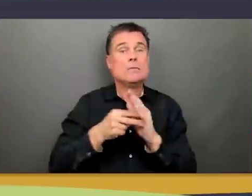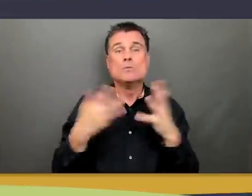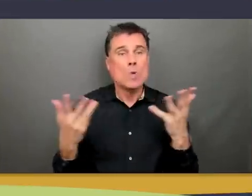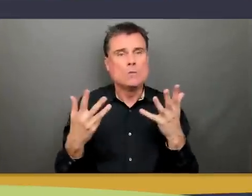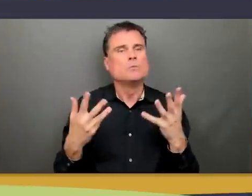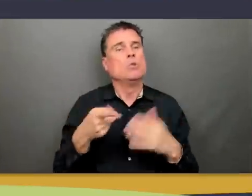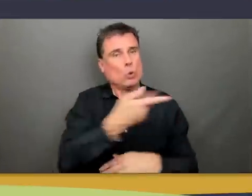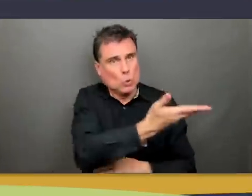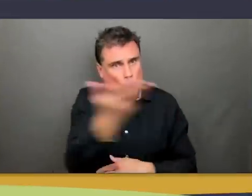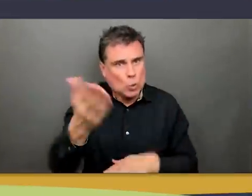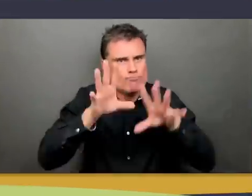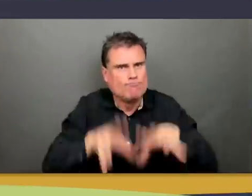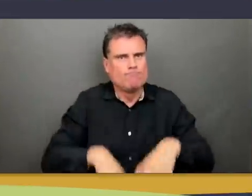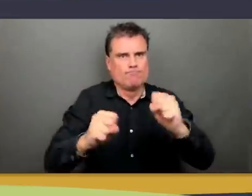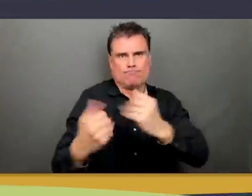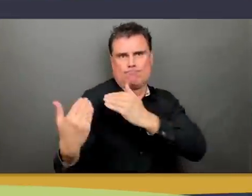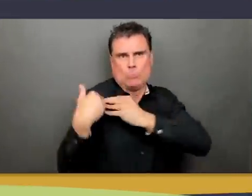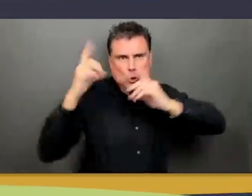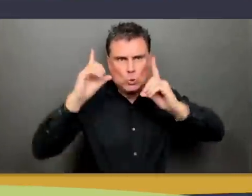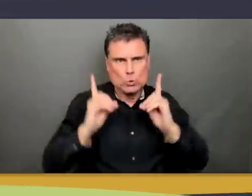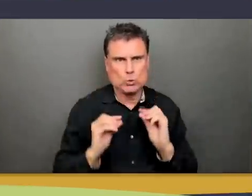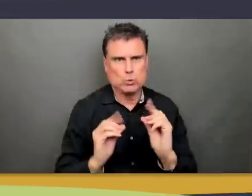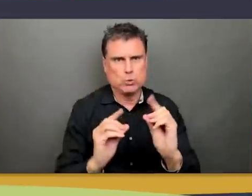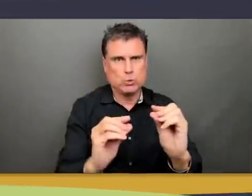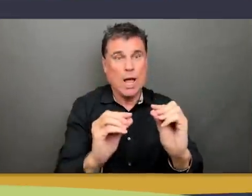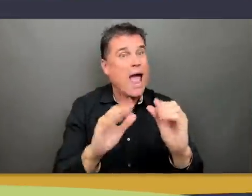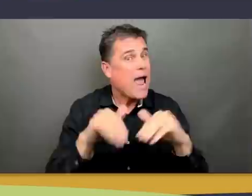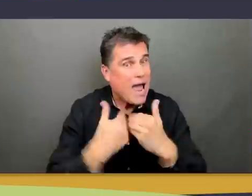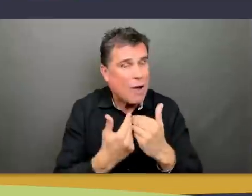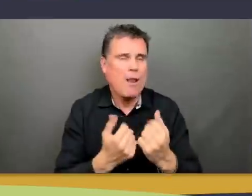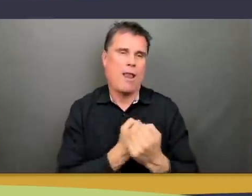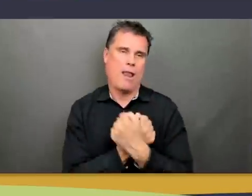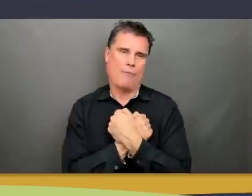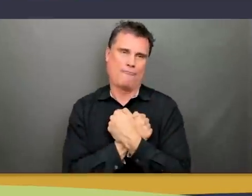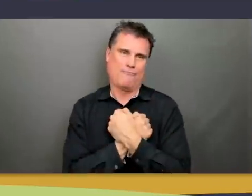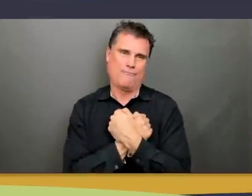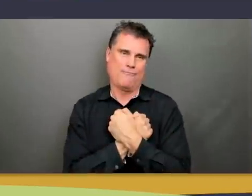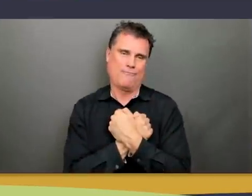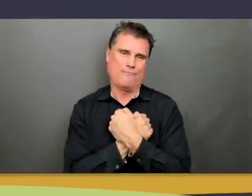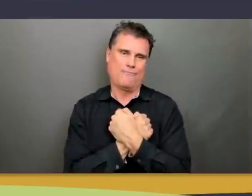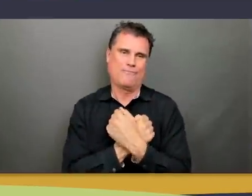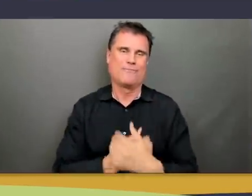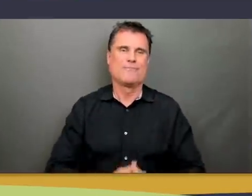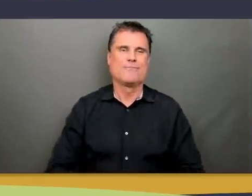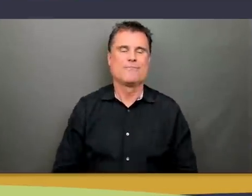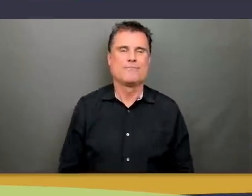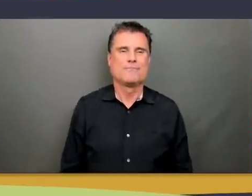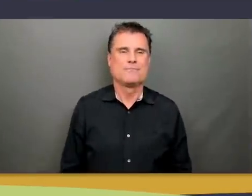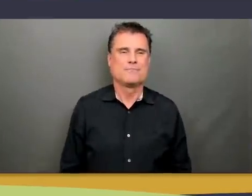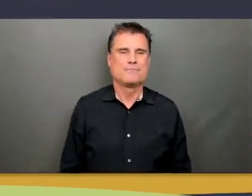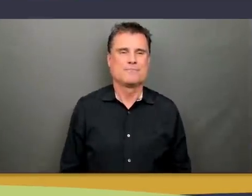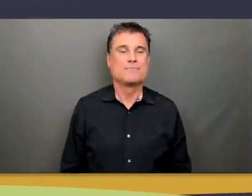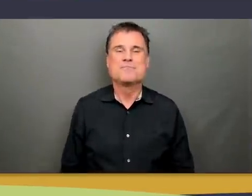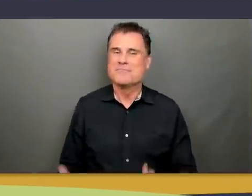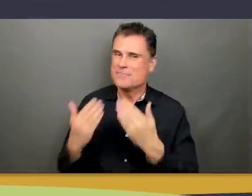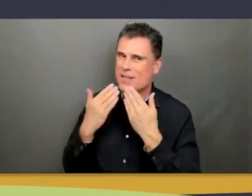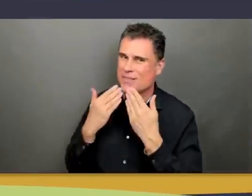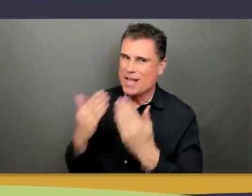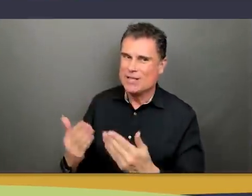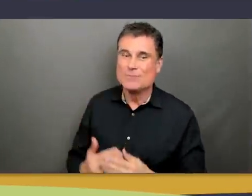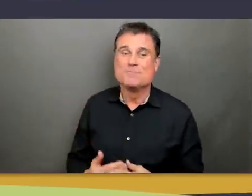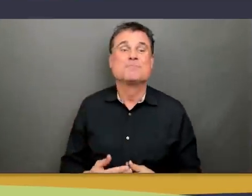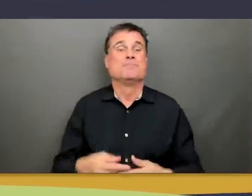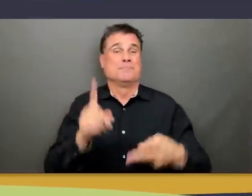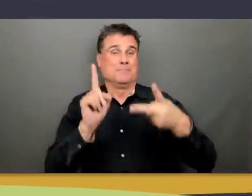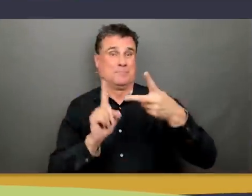and congratulations on your award today. Our second award goes to the IBEW Local